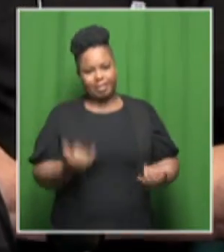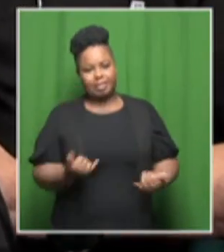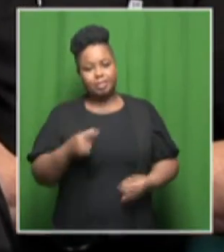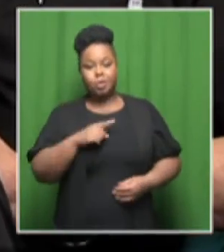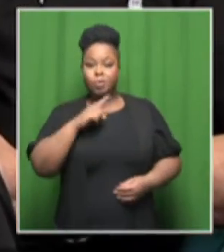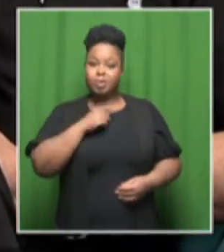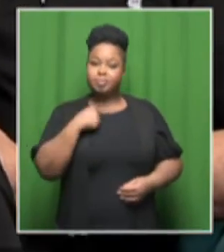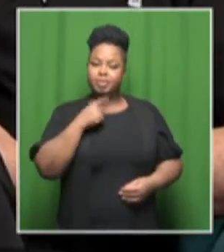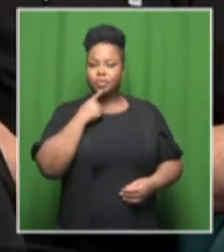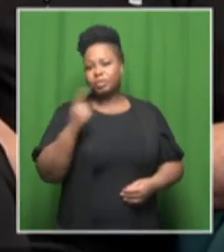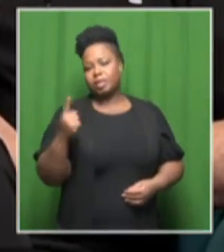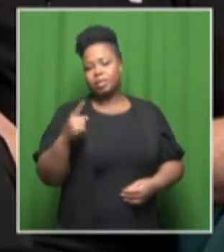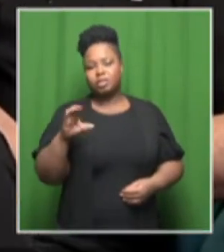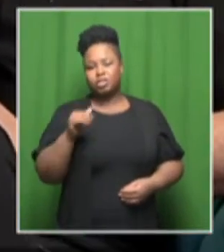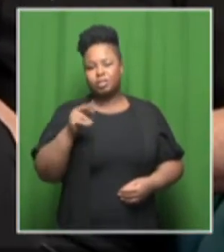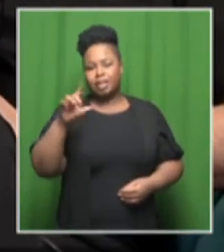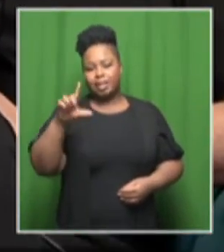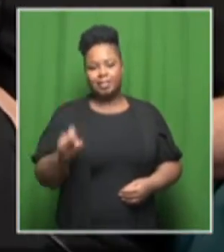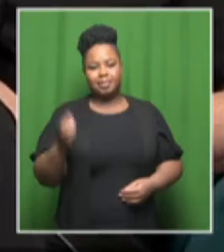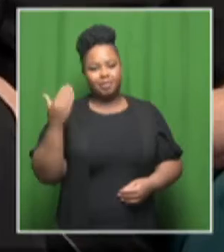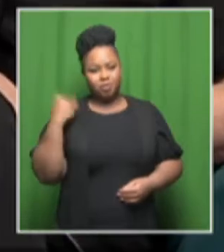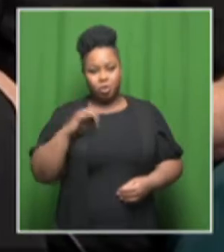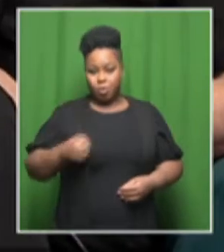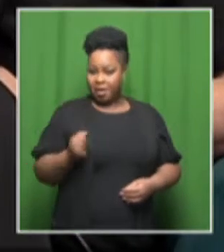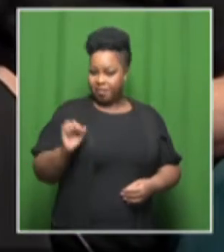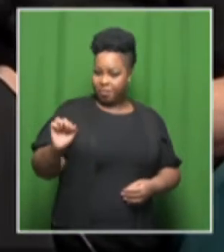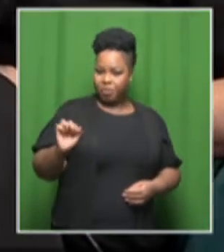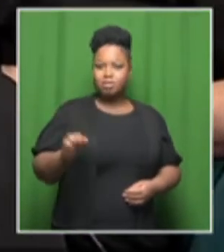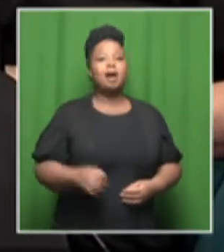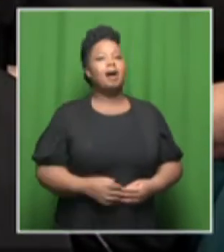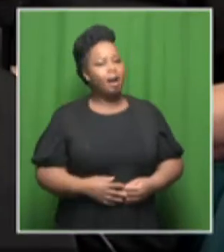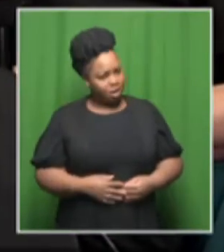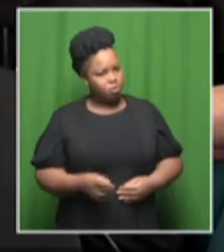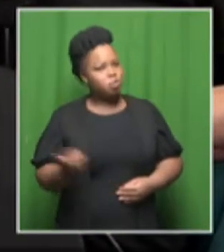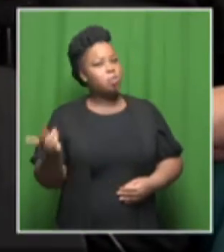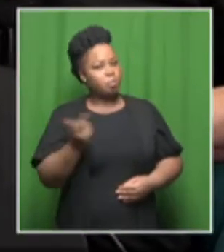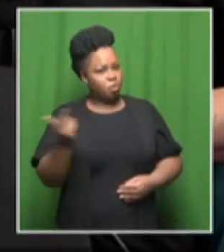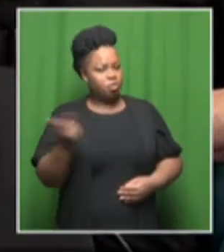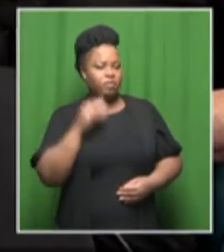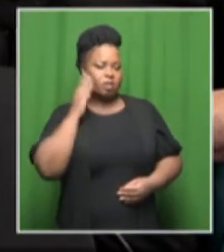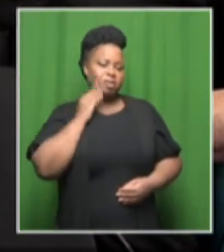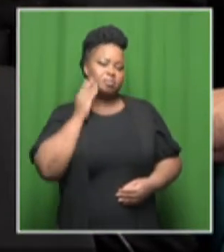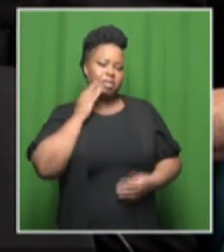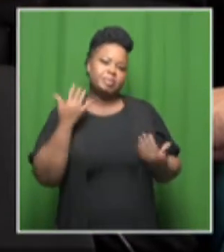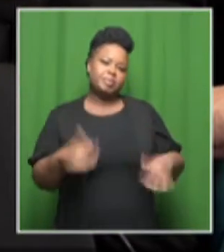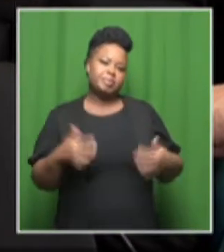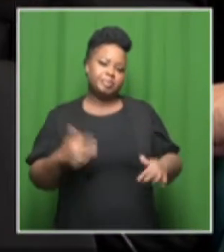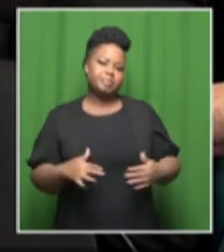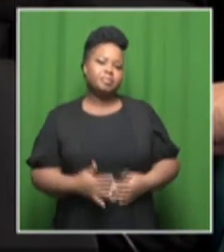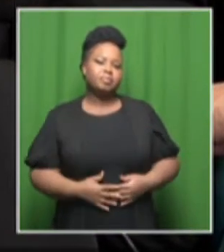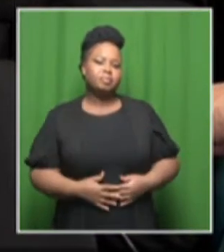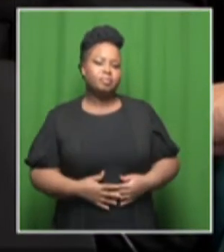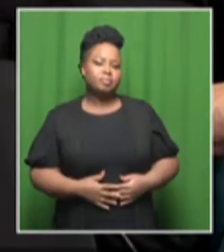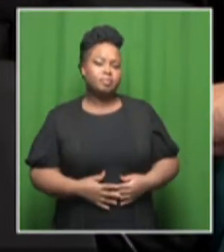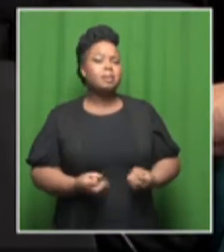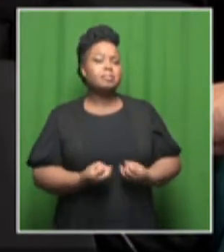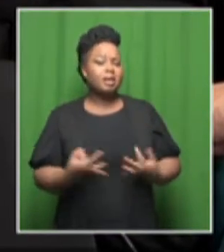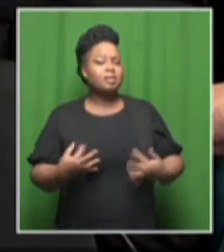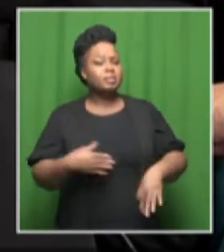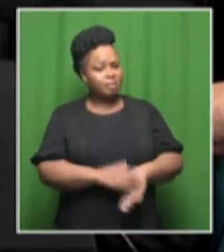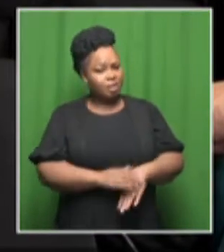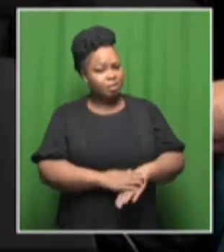telling Chantal earlier, who happens to be your wife, so you guys have been through this on more than one occasion. So